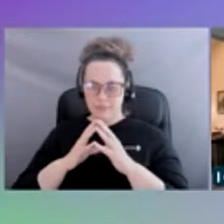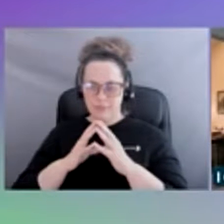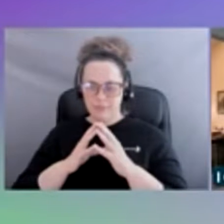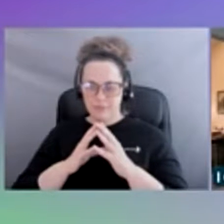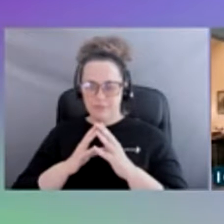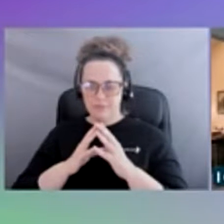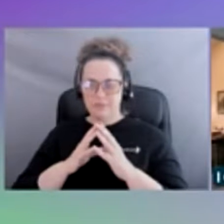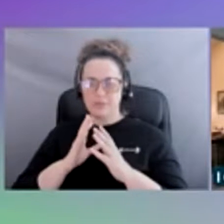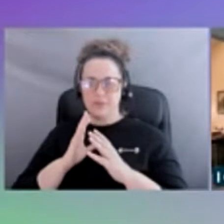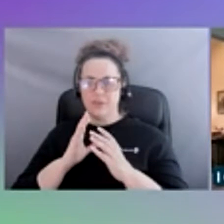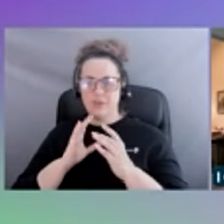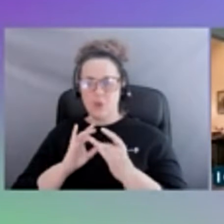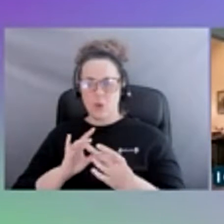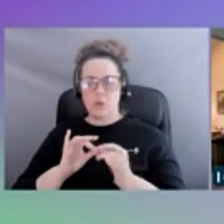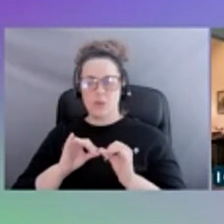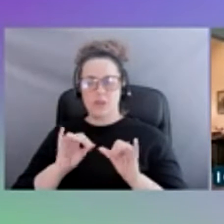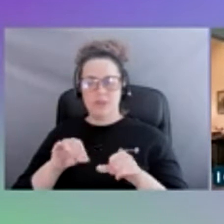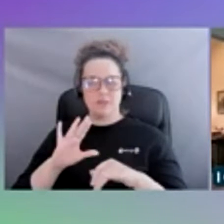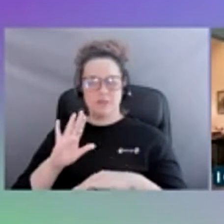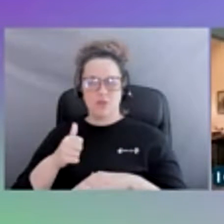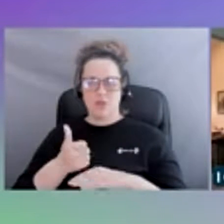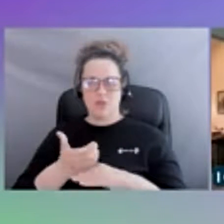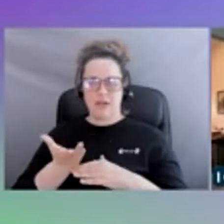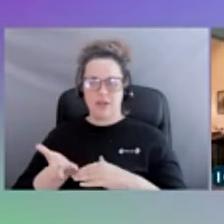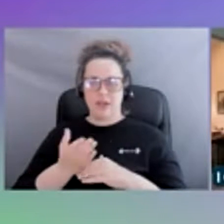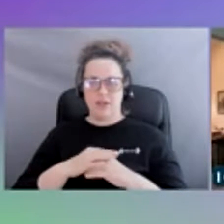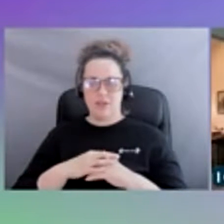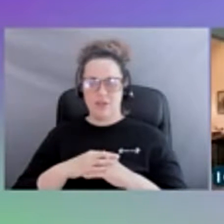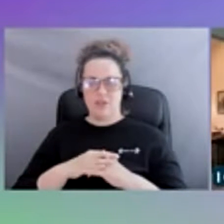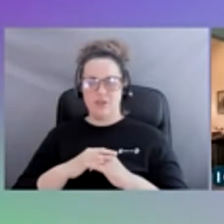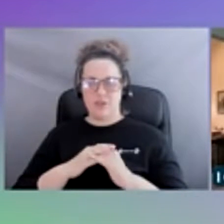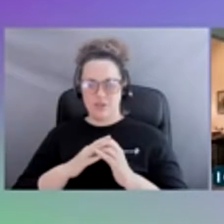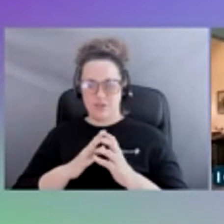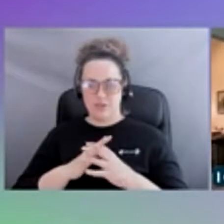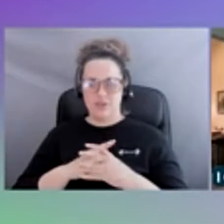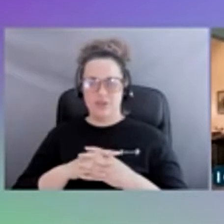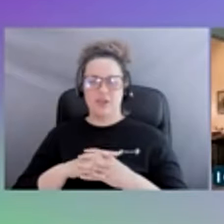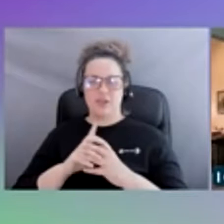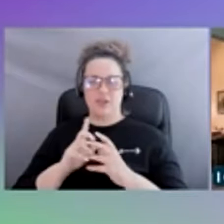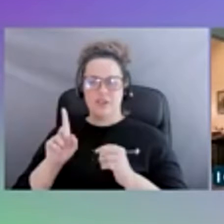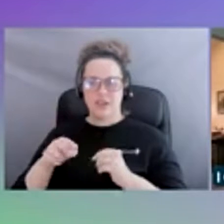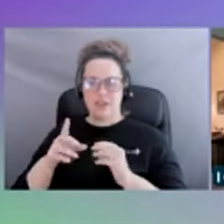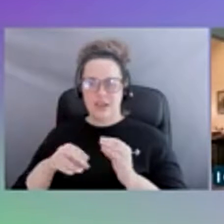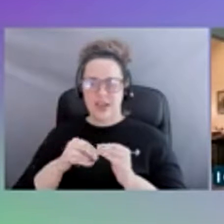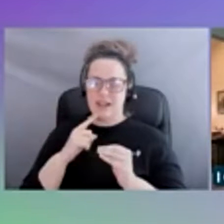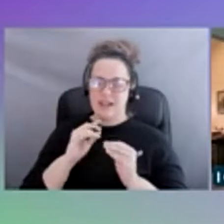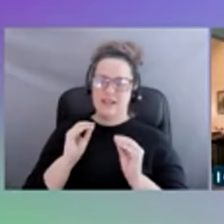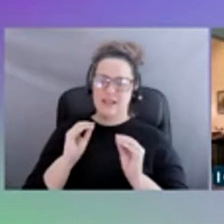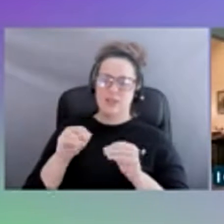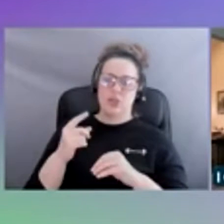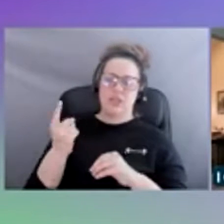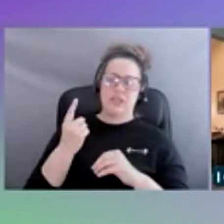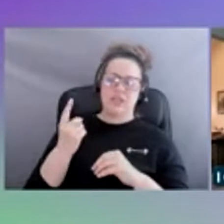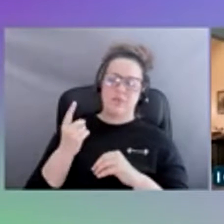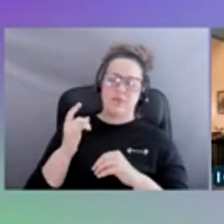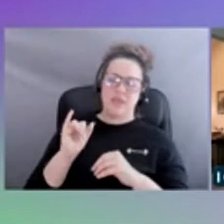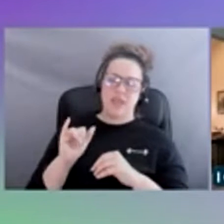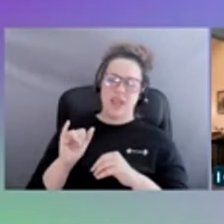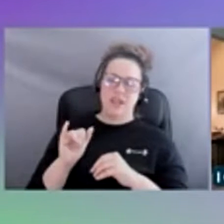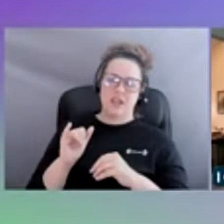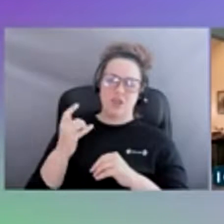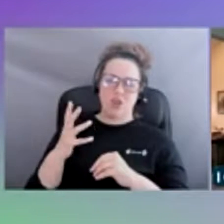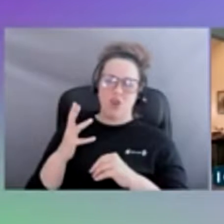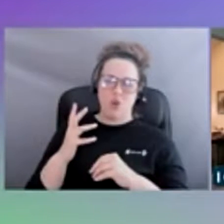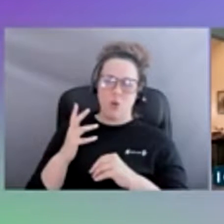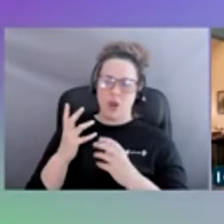It's going with the systems that are already there. It's just it's putting it into something that's